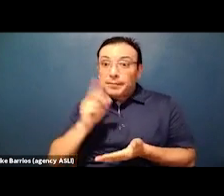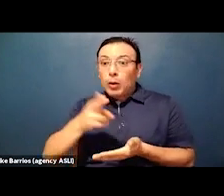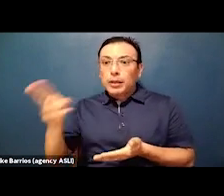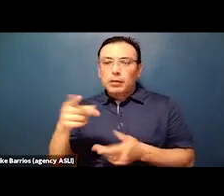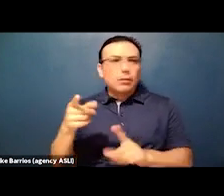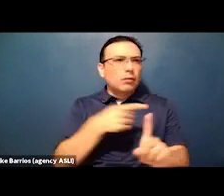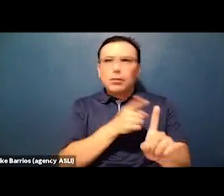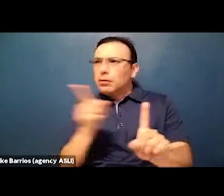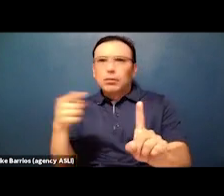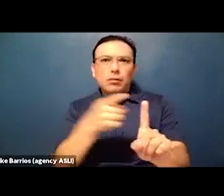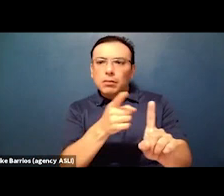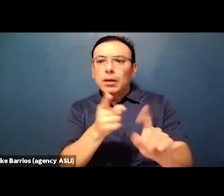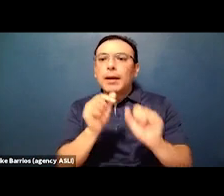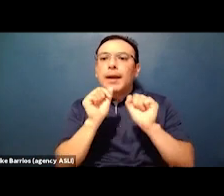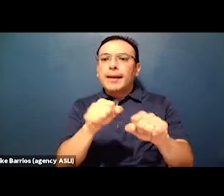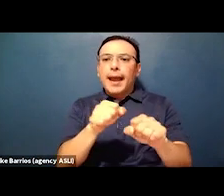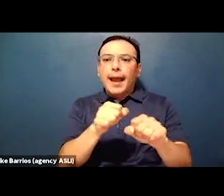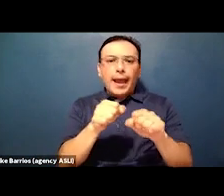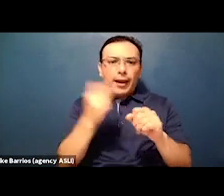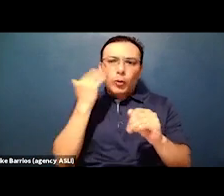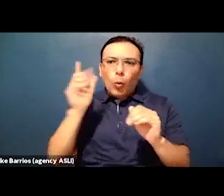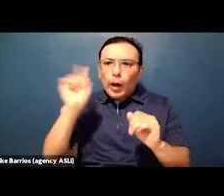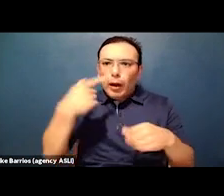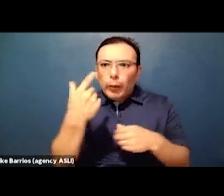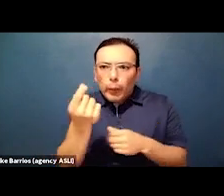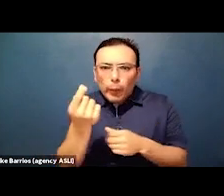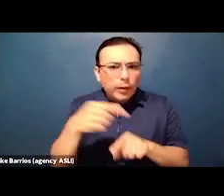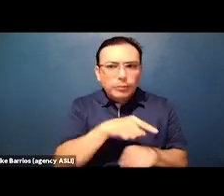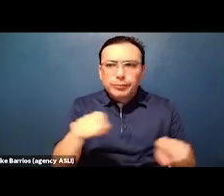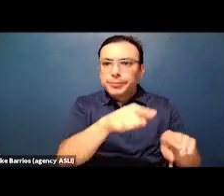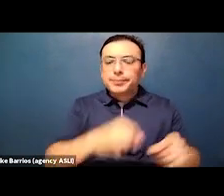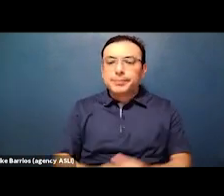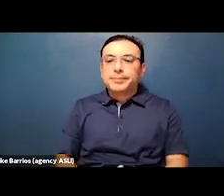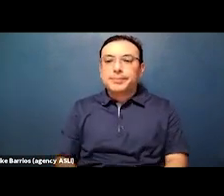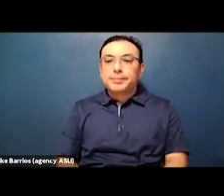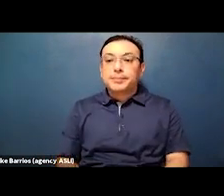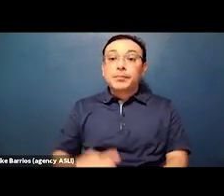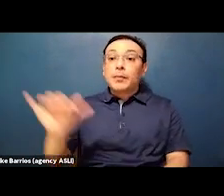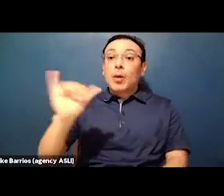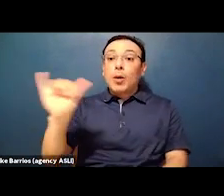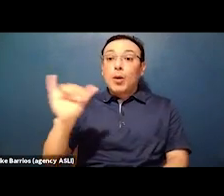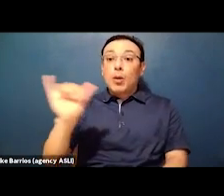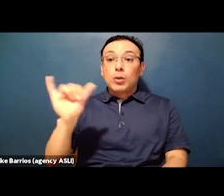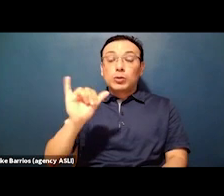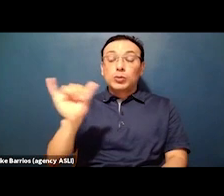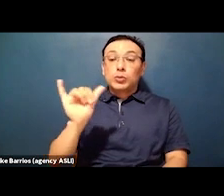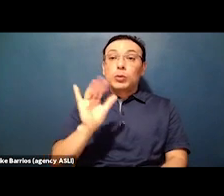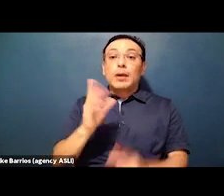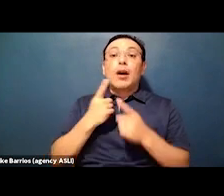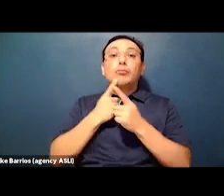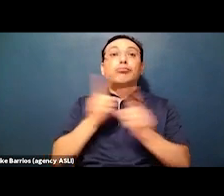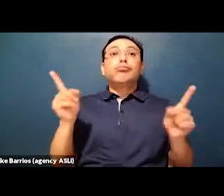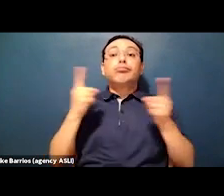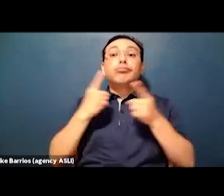the transit system. Similarly, you hear more frequent announcements for incoming trains, for changes